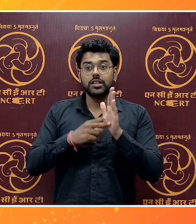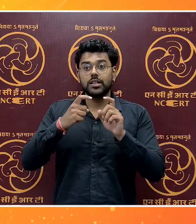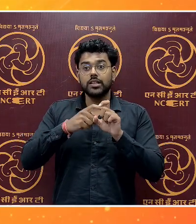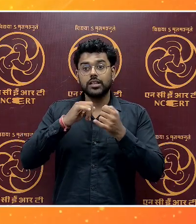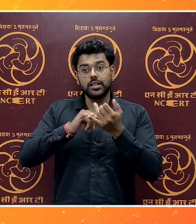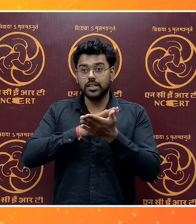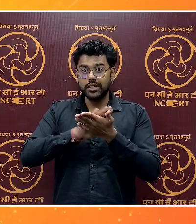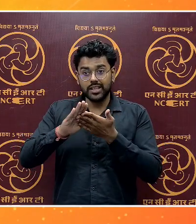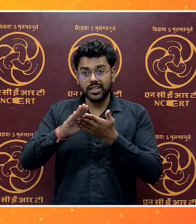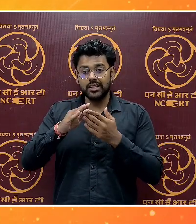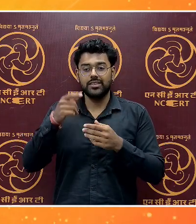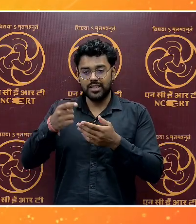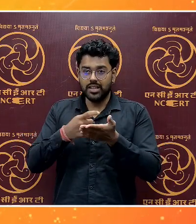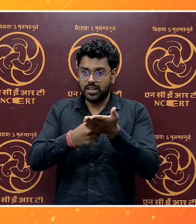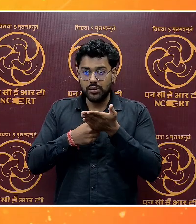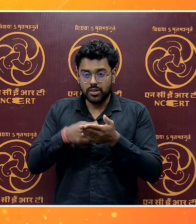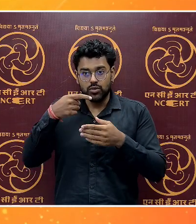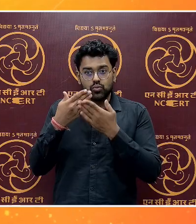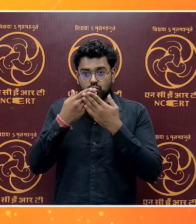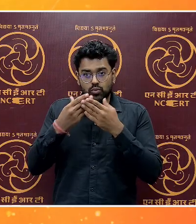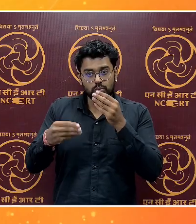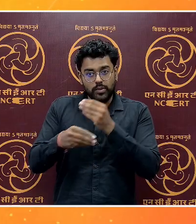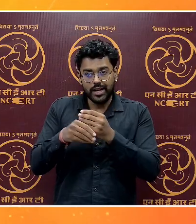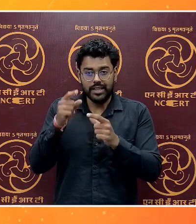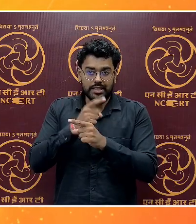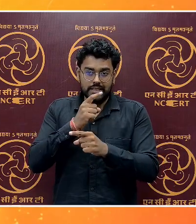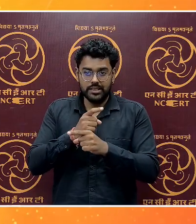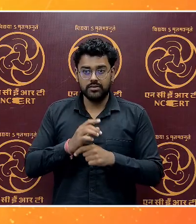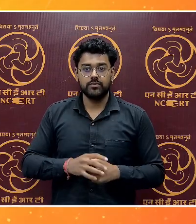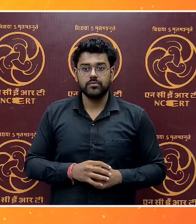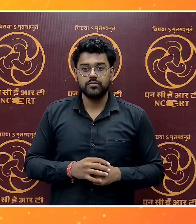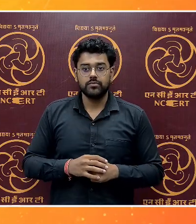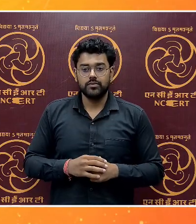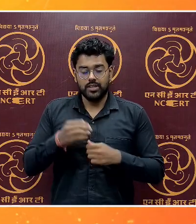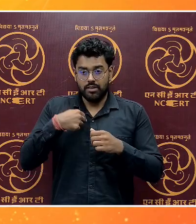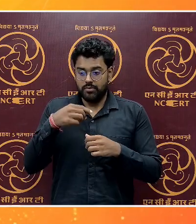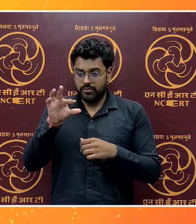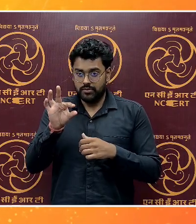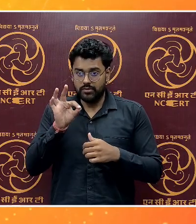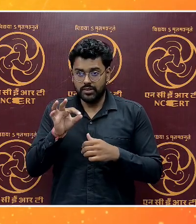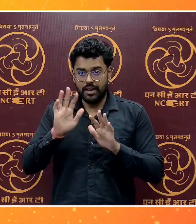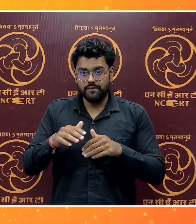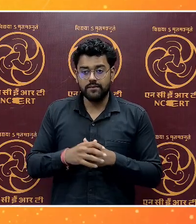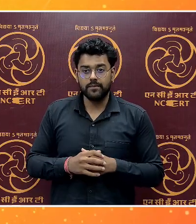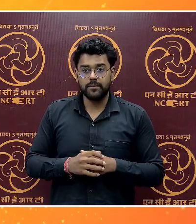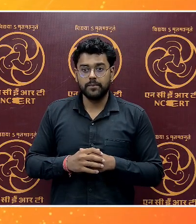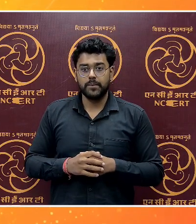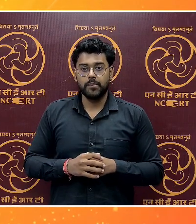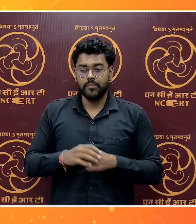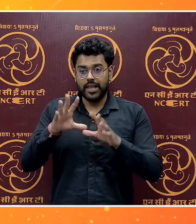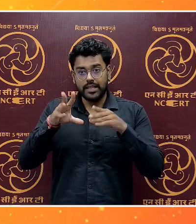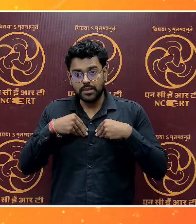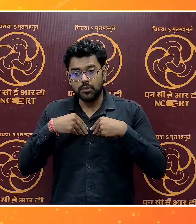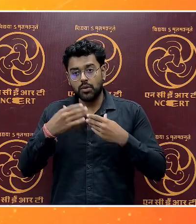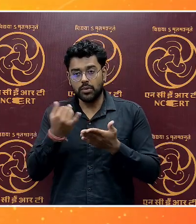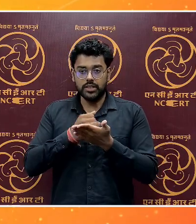requested in my school to be add as a teacher. So here the option I have is the reject or accept. So